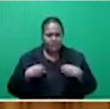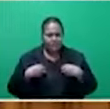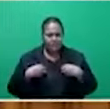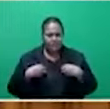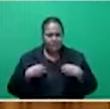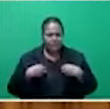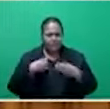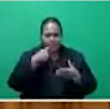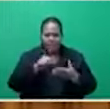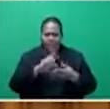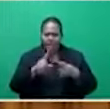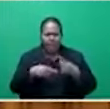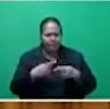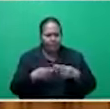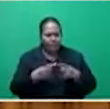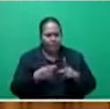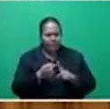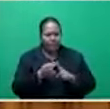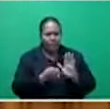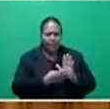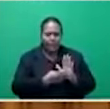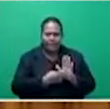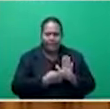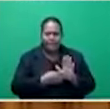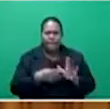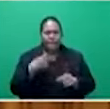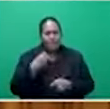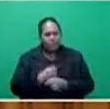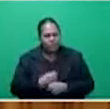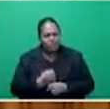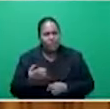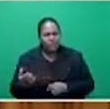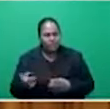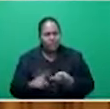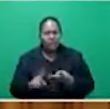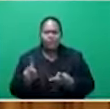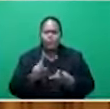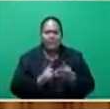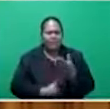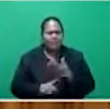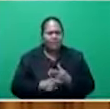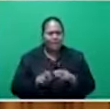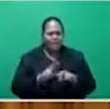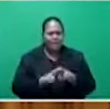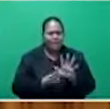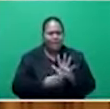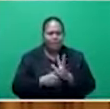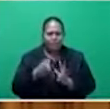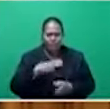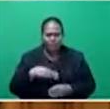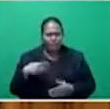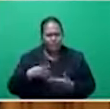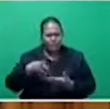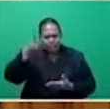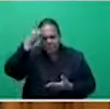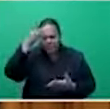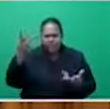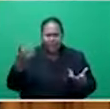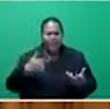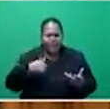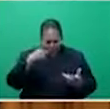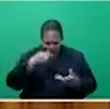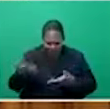Prime Minister, about the Attorney General, about what's happening at FNU, what's happening in Ministry of Education. I can come and read all those letters